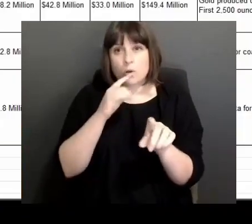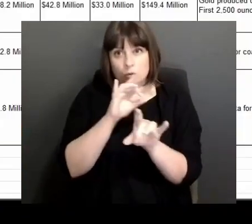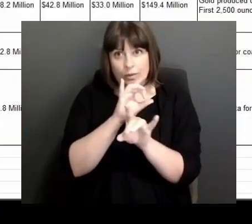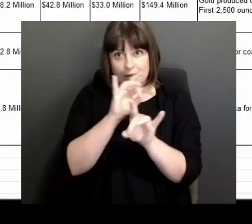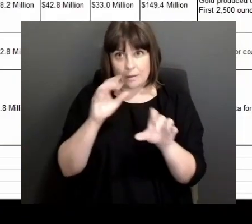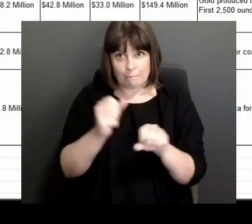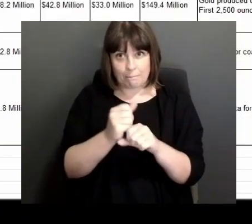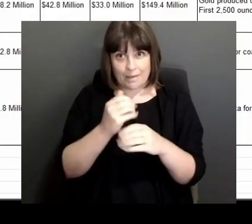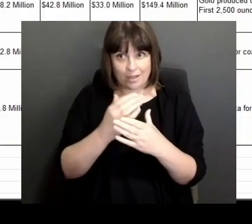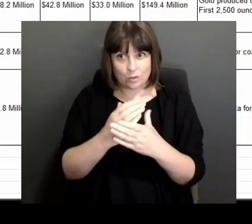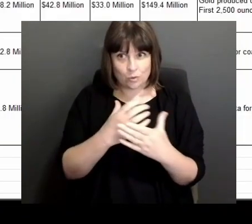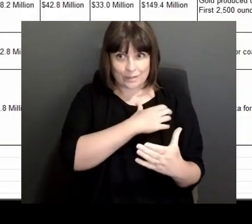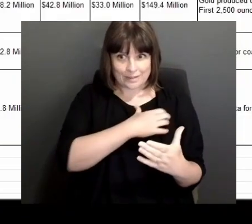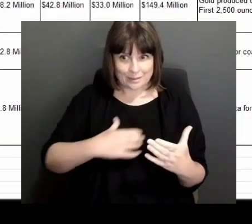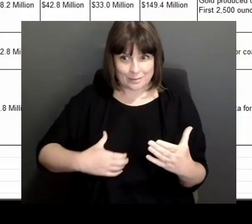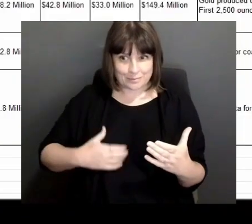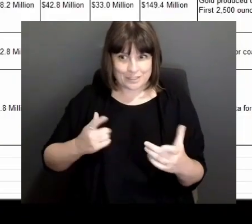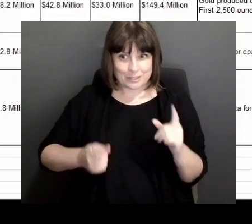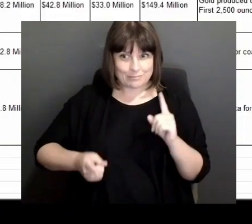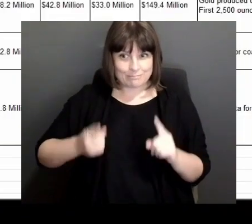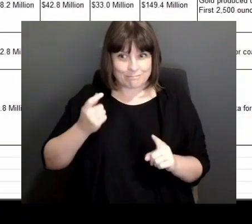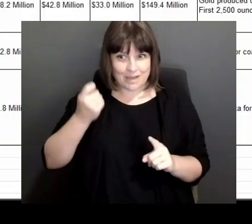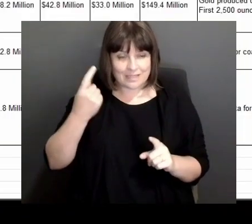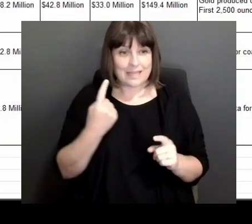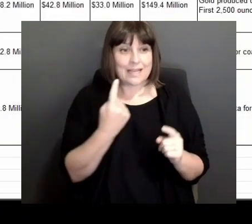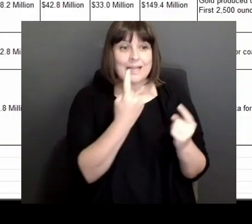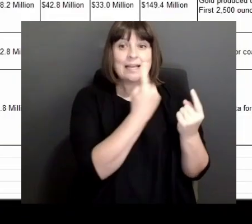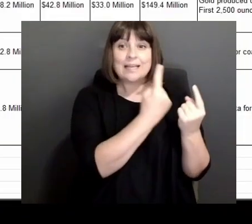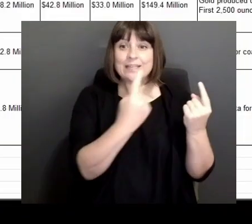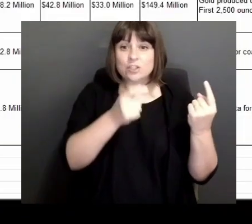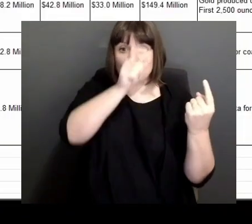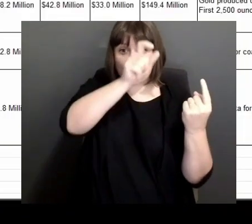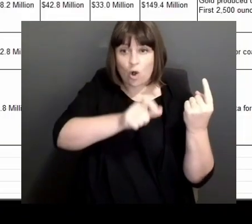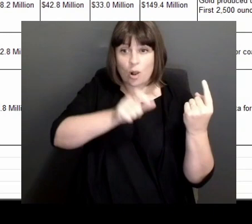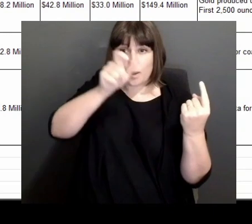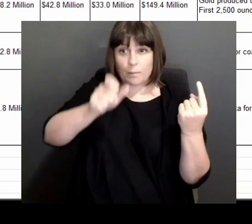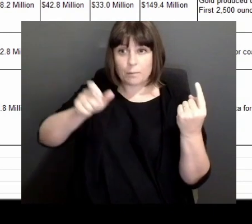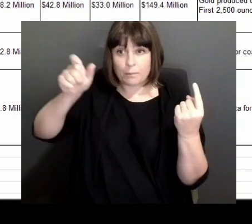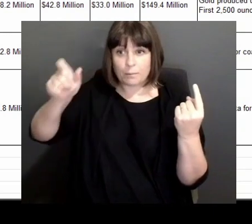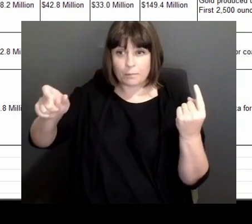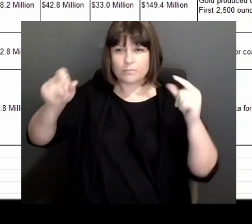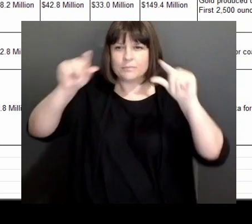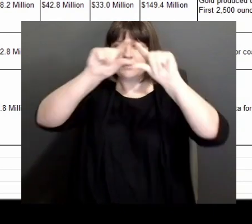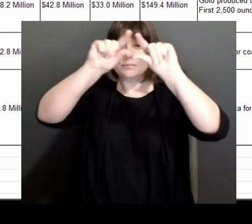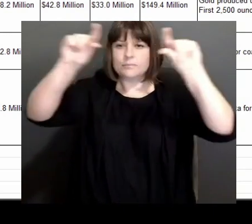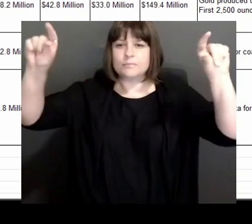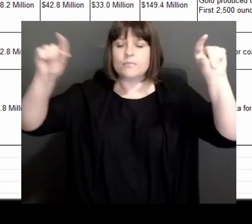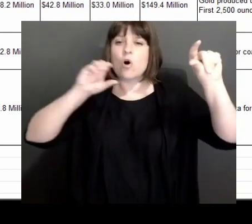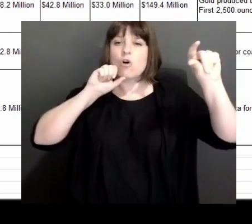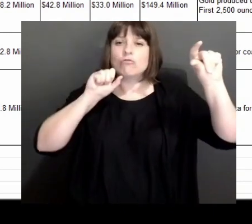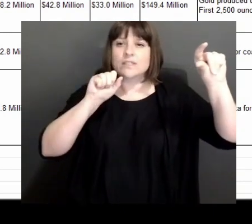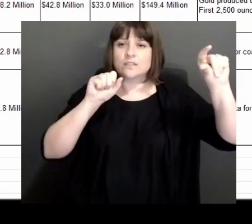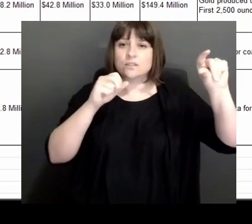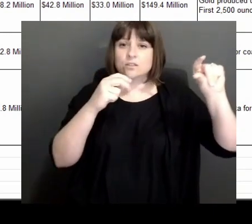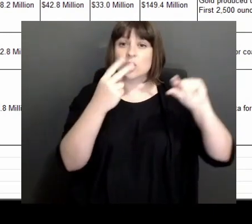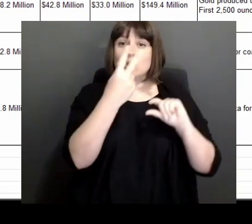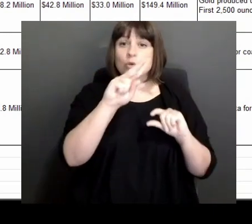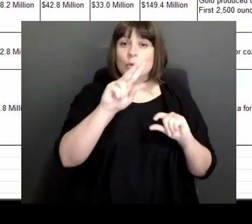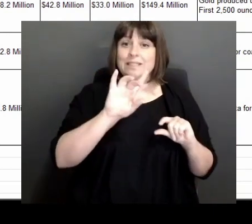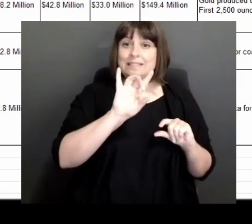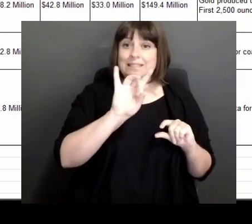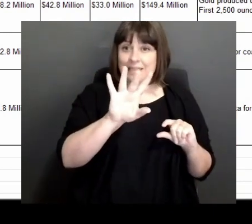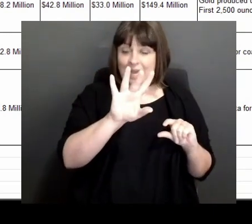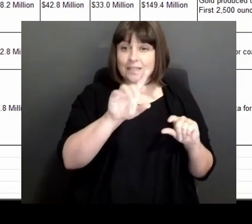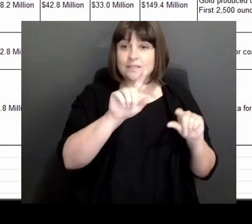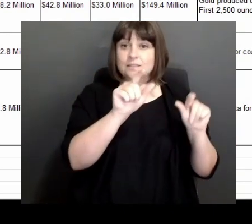following. Each column under the orange heading, 2010, and then for each